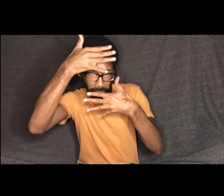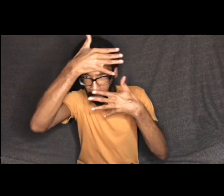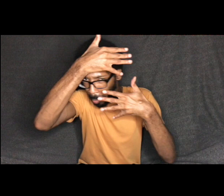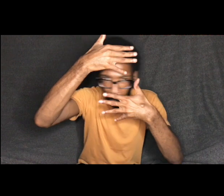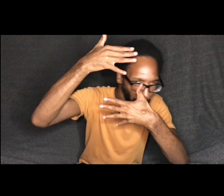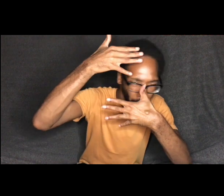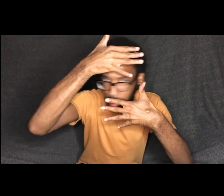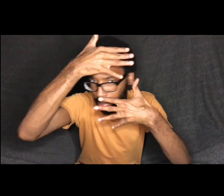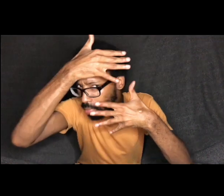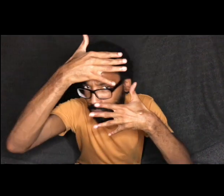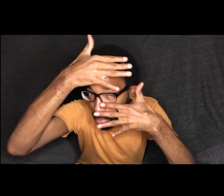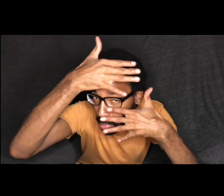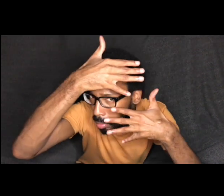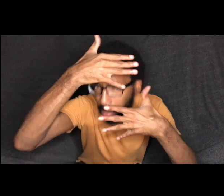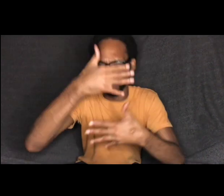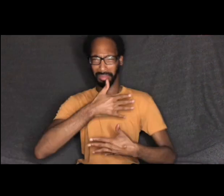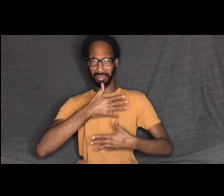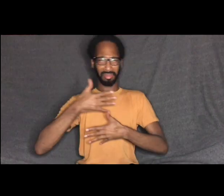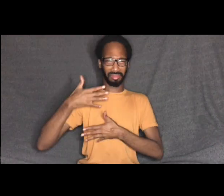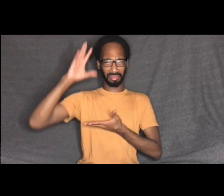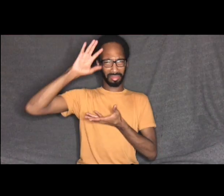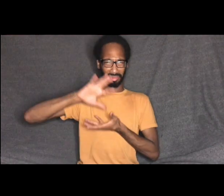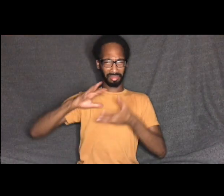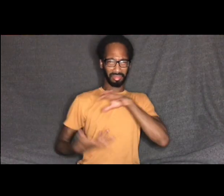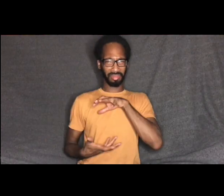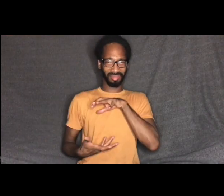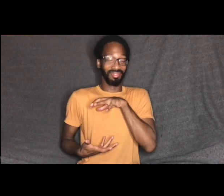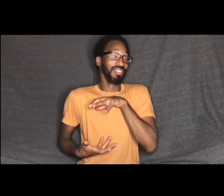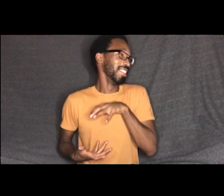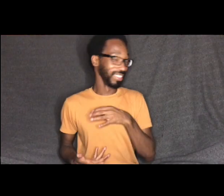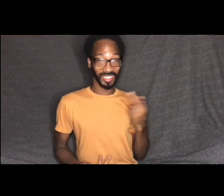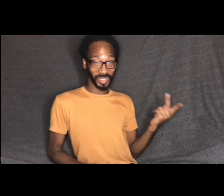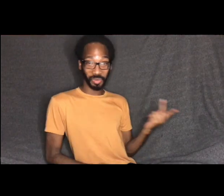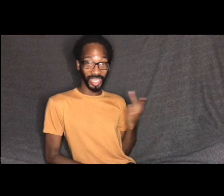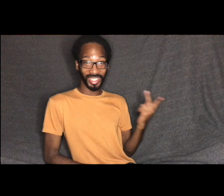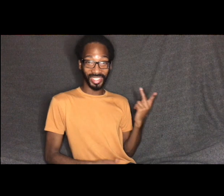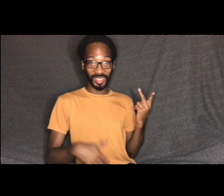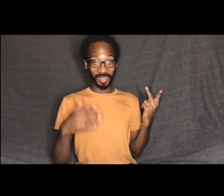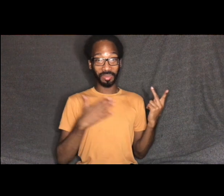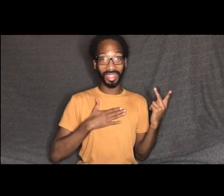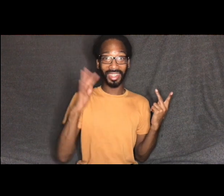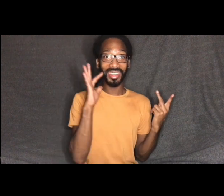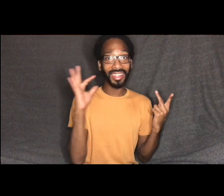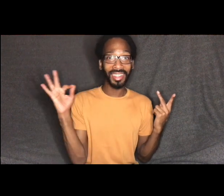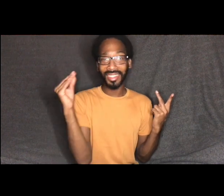Neighbors can peek through their windows, looking all kinds of